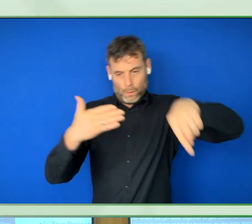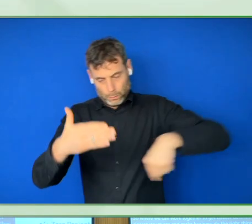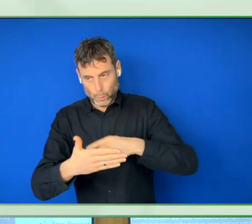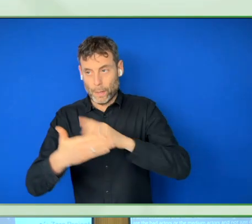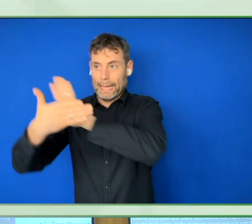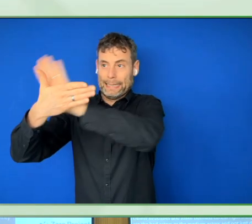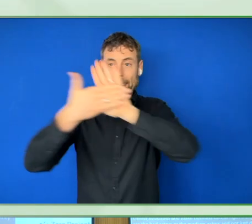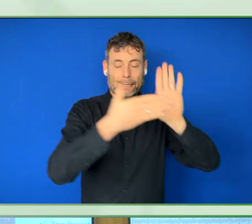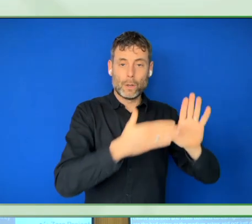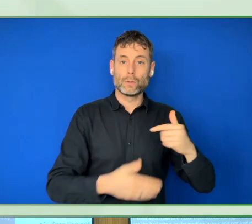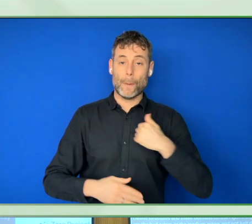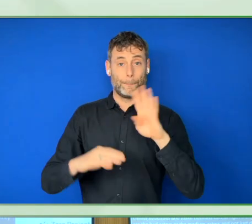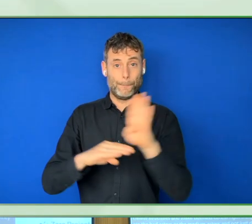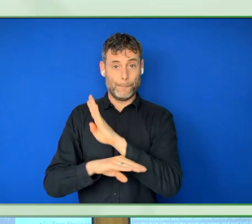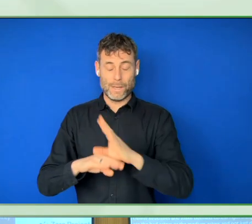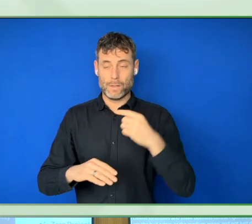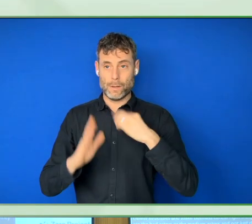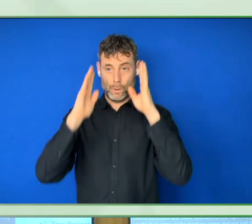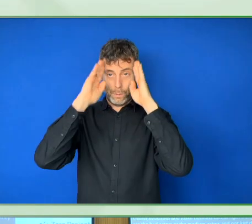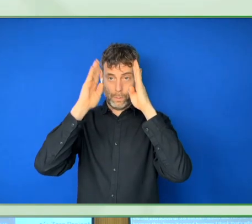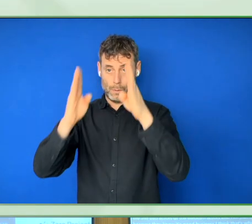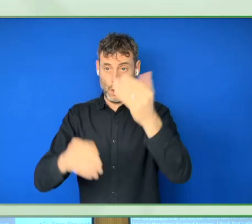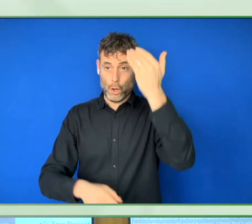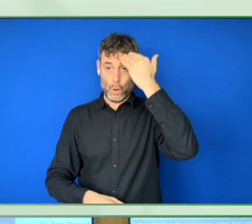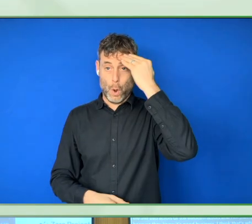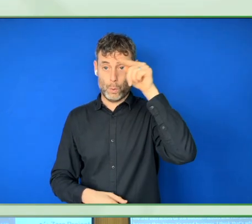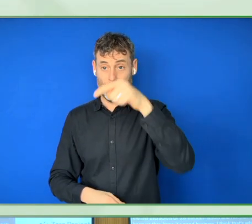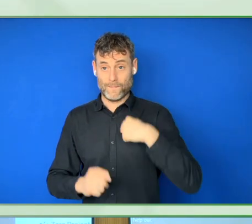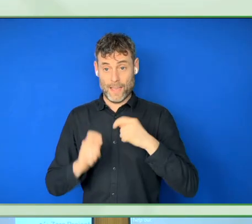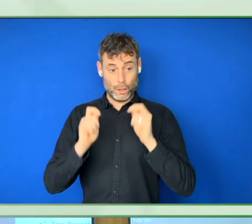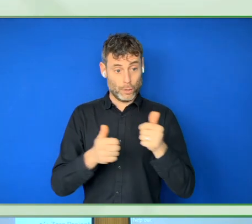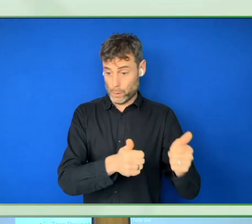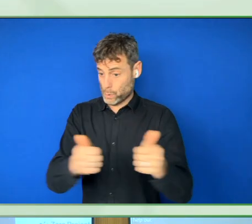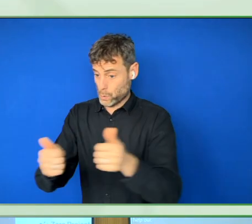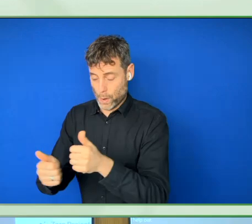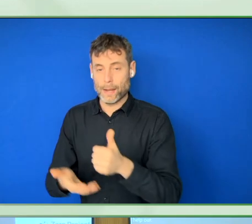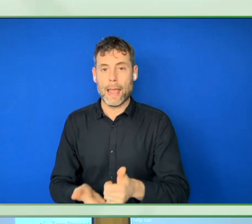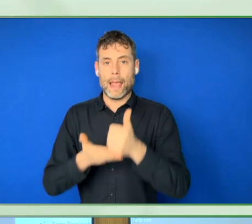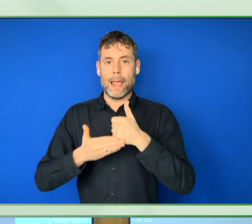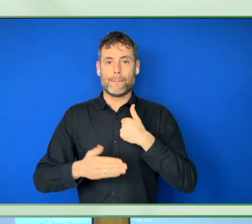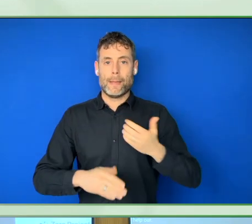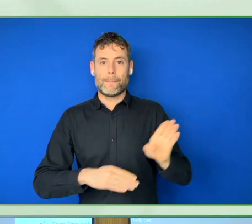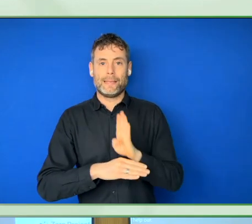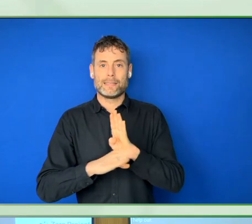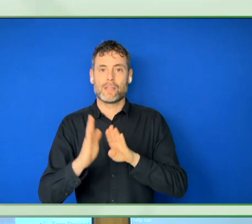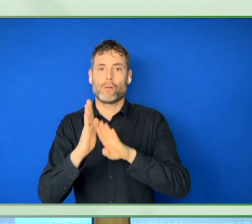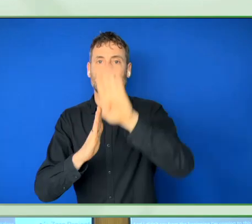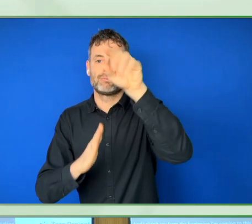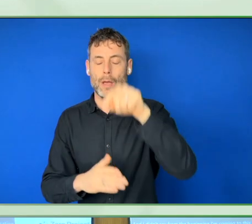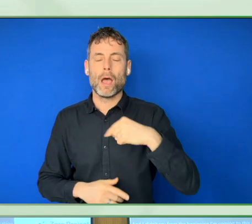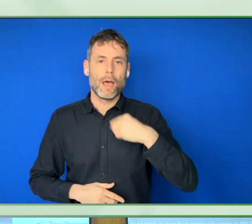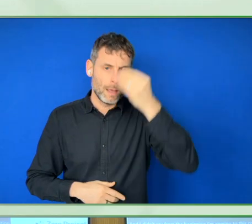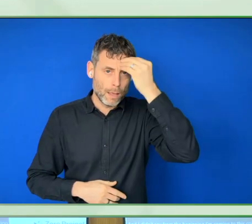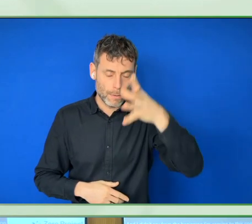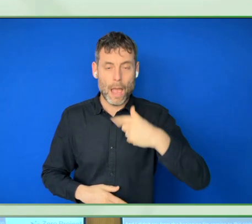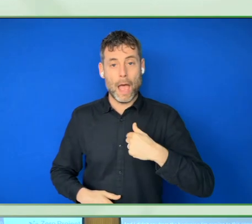good business, I think that's where we can help ourselves. And I didn't say from the beginning, I'm coming to this conversation as a white, cisgendered, neurodiverse woman,